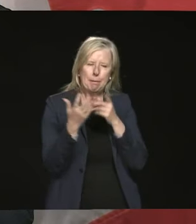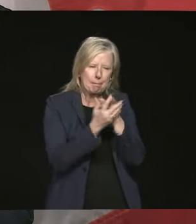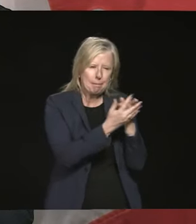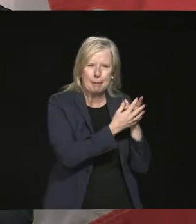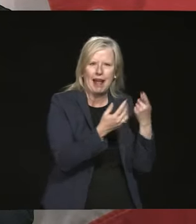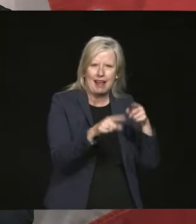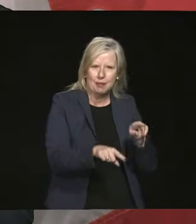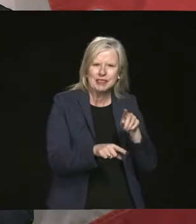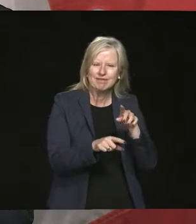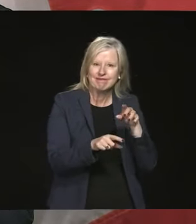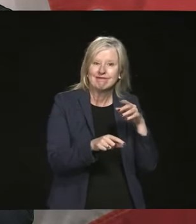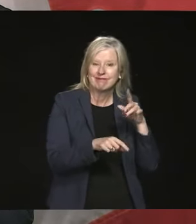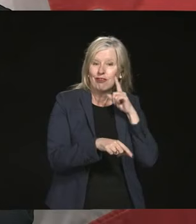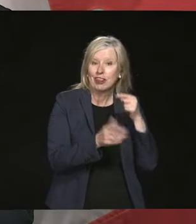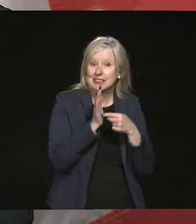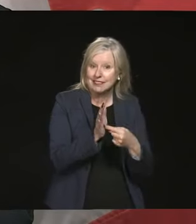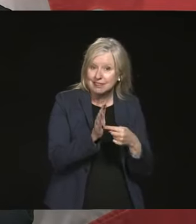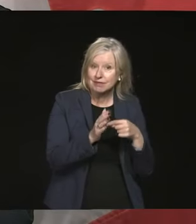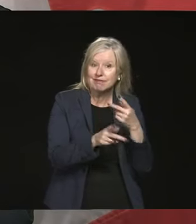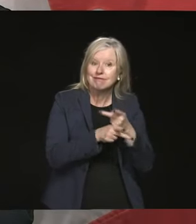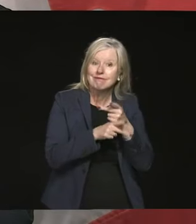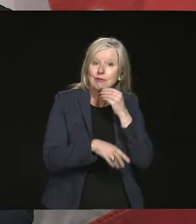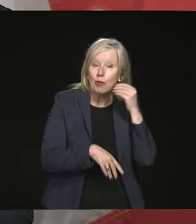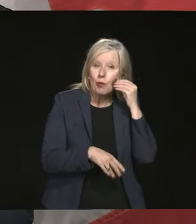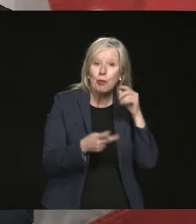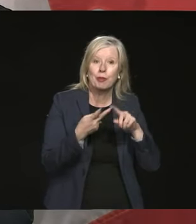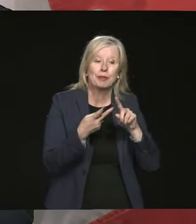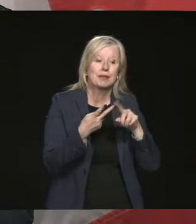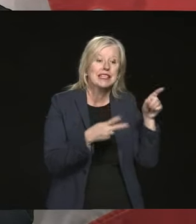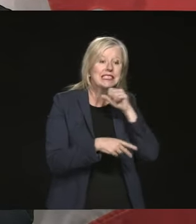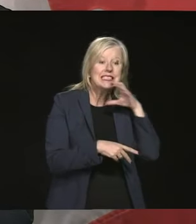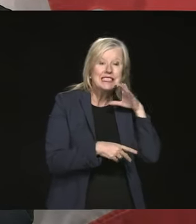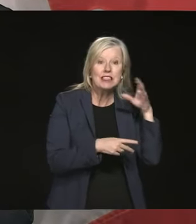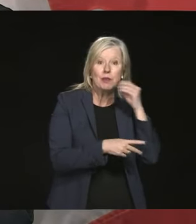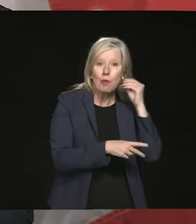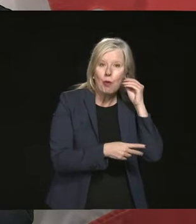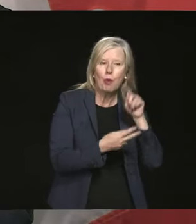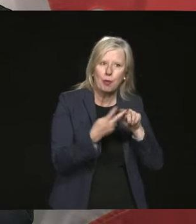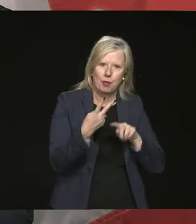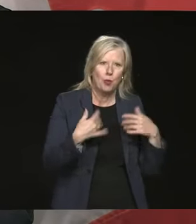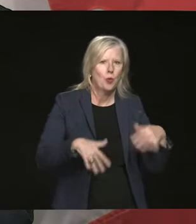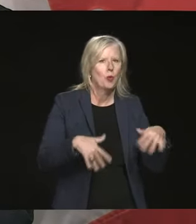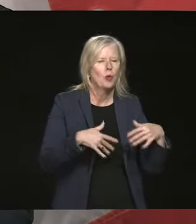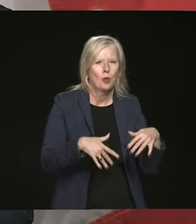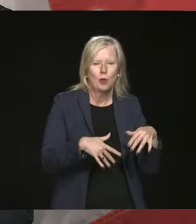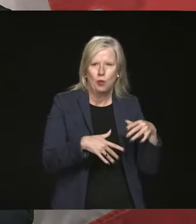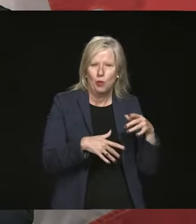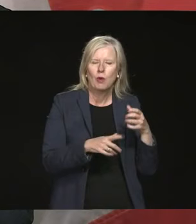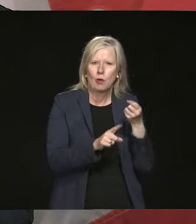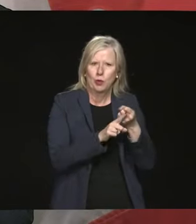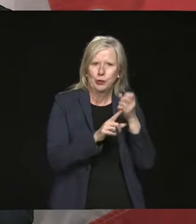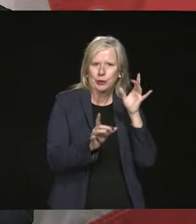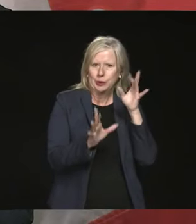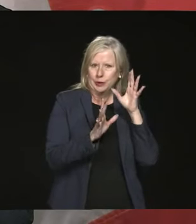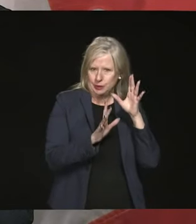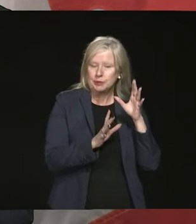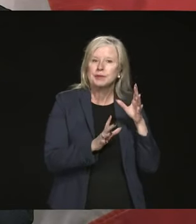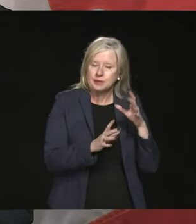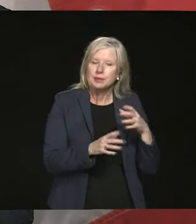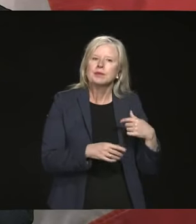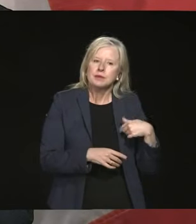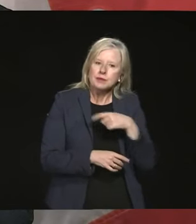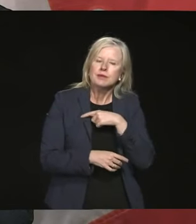pour homes personnes âgées and ont été seniors' durement residences touchés. have been Mais il y a des groupes severely vulnérables impacted. dont il faut s'occuper de toute But there are urgence, other comme les vulnerable personnes groups